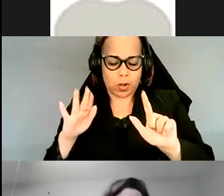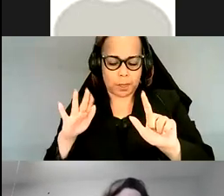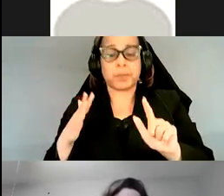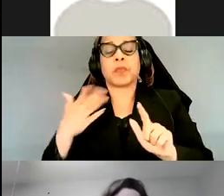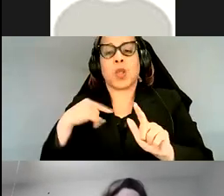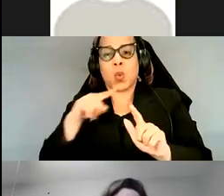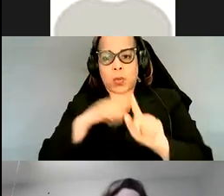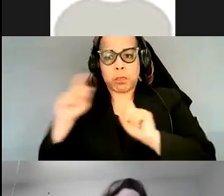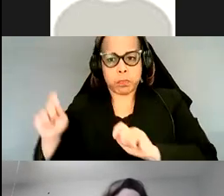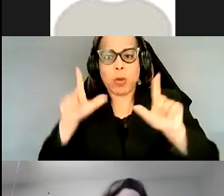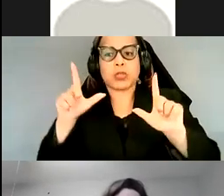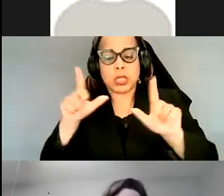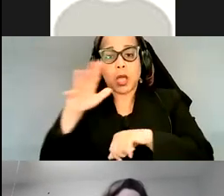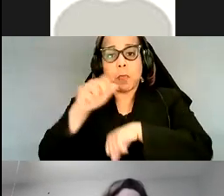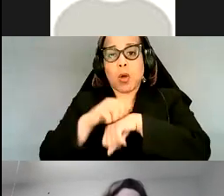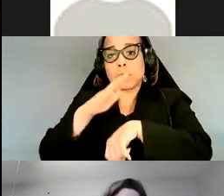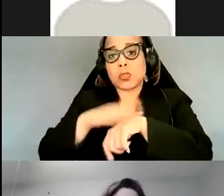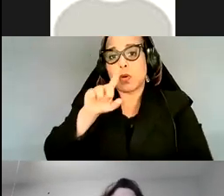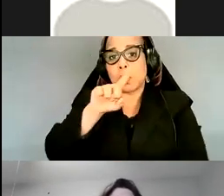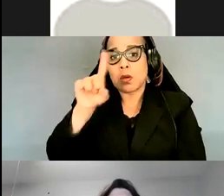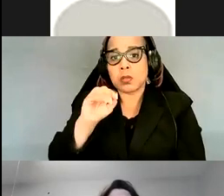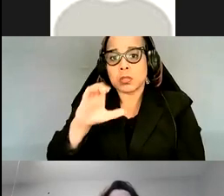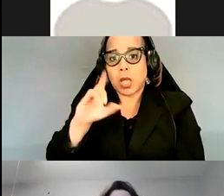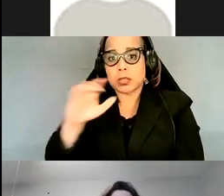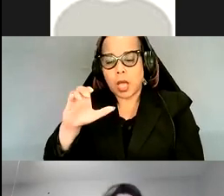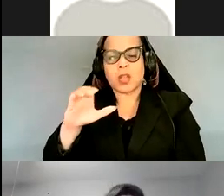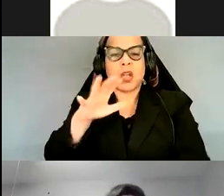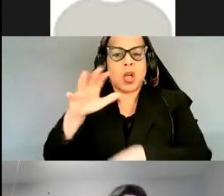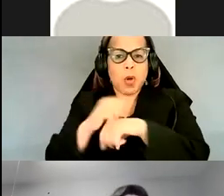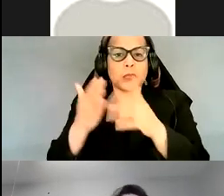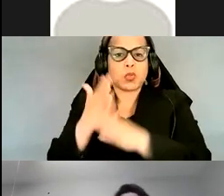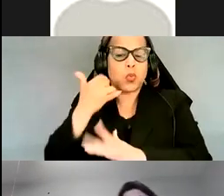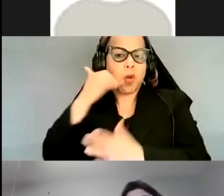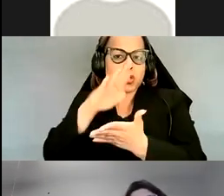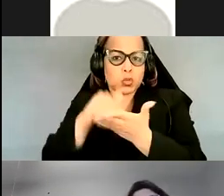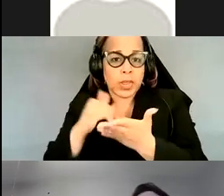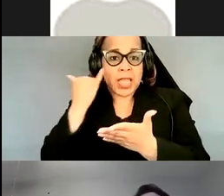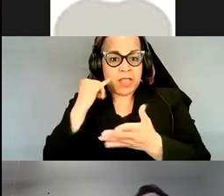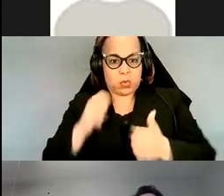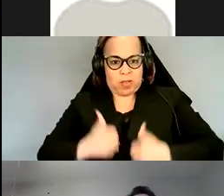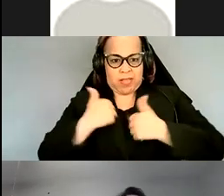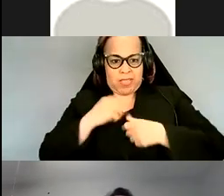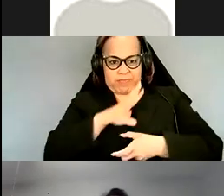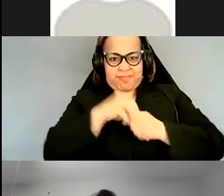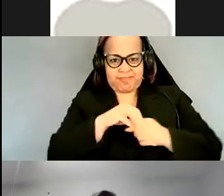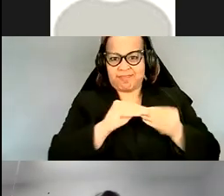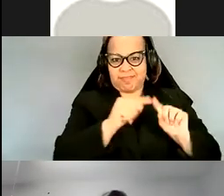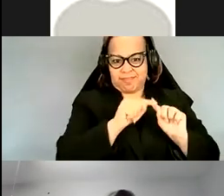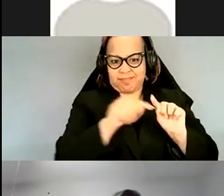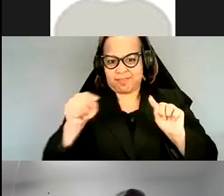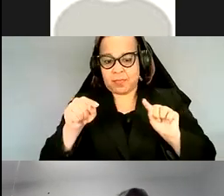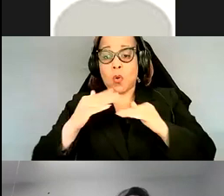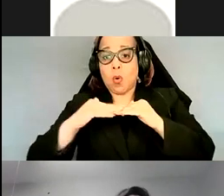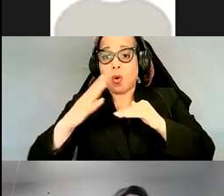we also are posting appointments on ZocDoc, and you can get appointments through our call center if you're in one of these zip codes or over the age